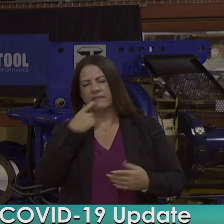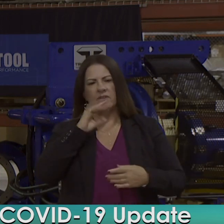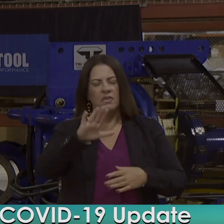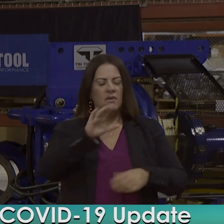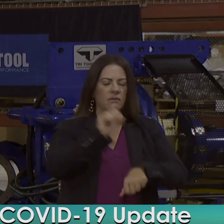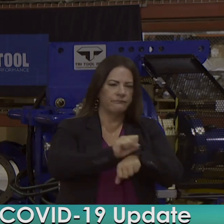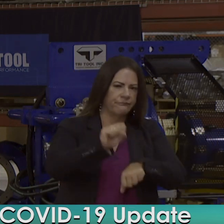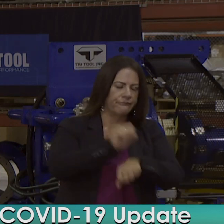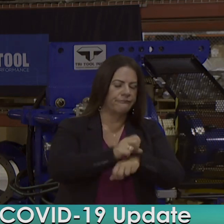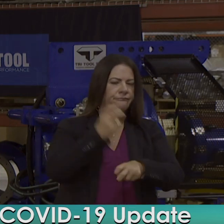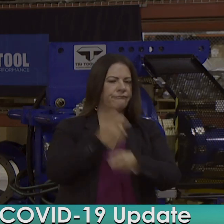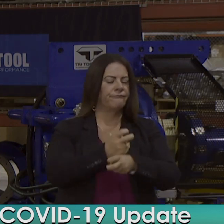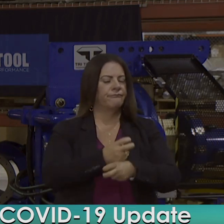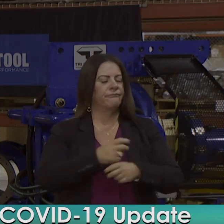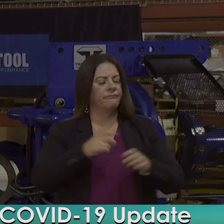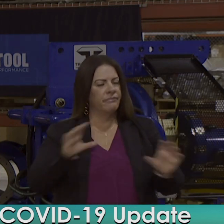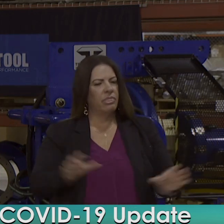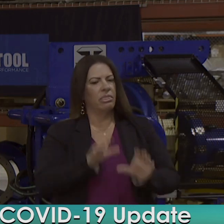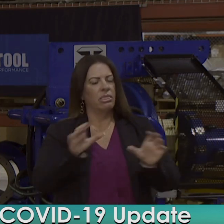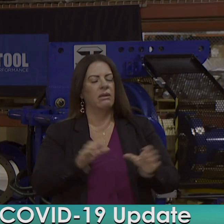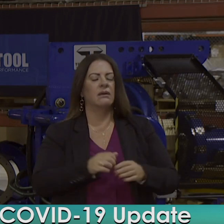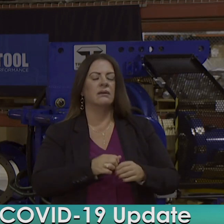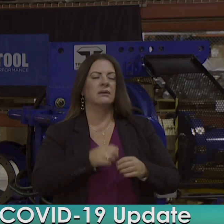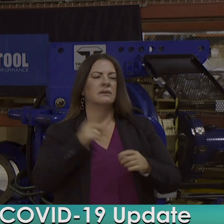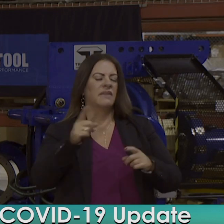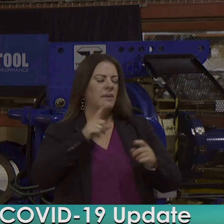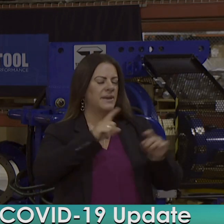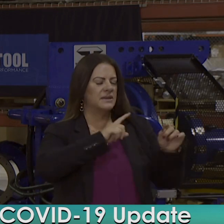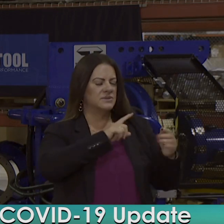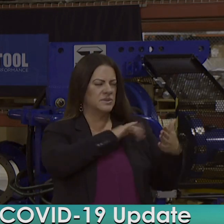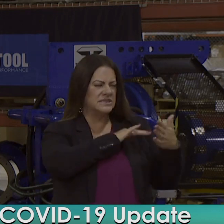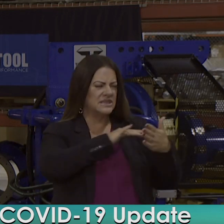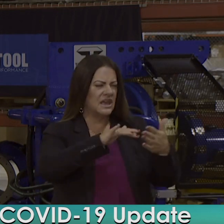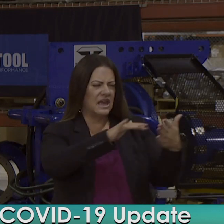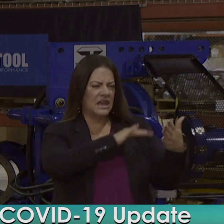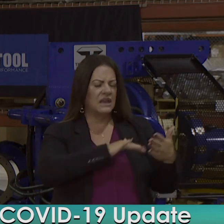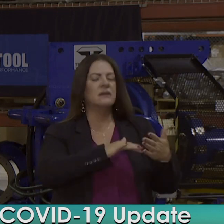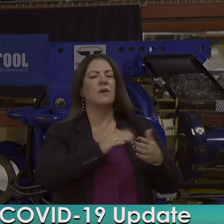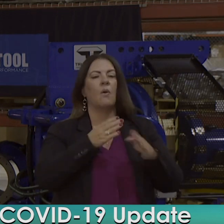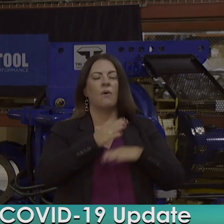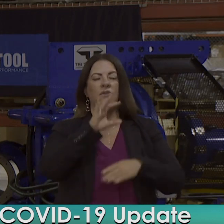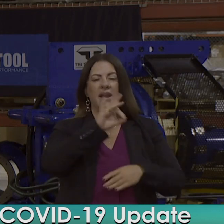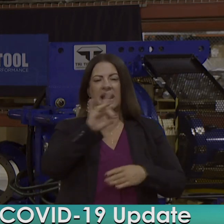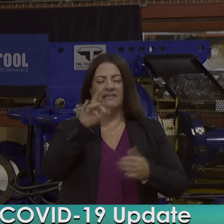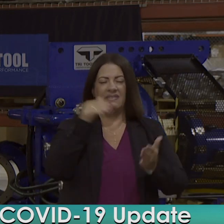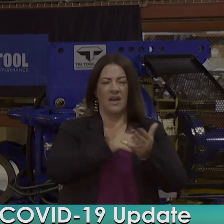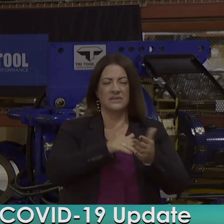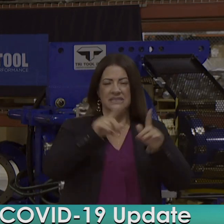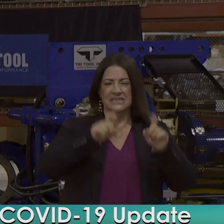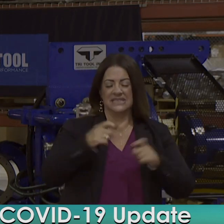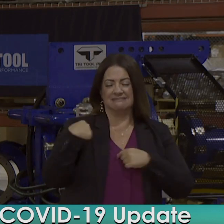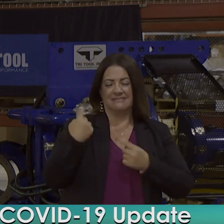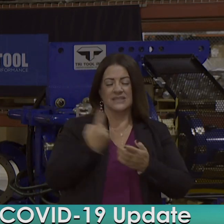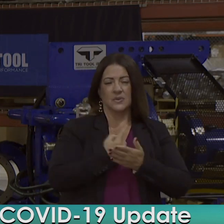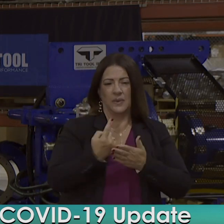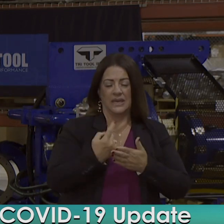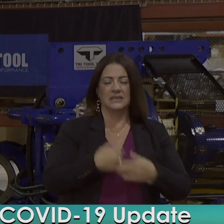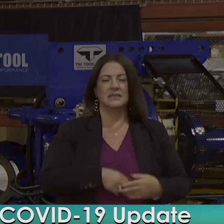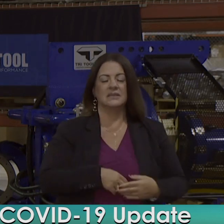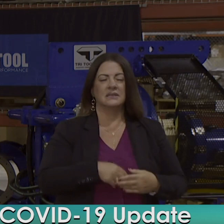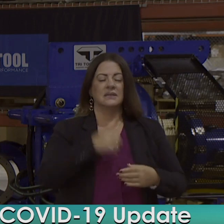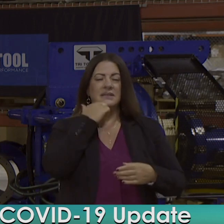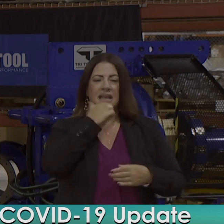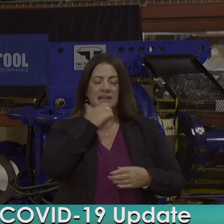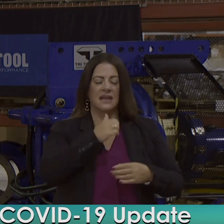their efforts. The fact that we've averaged over 88,000 tests over the last week is testament to their efforts and